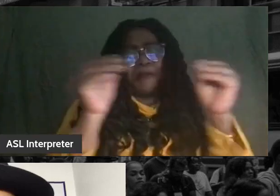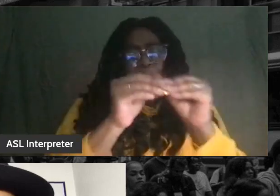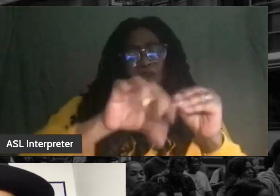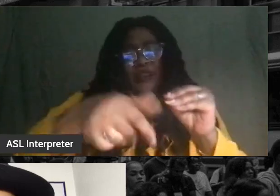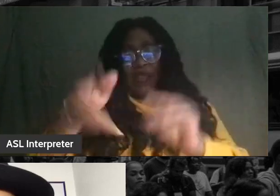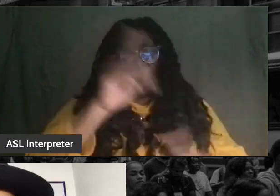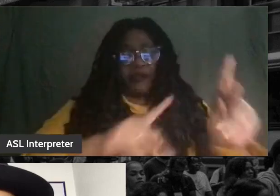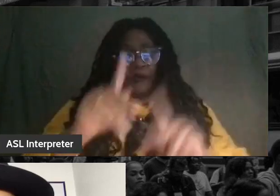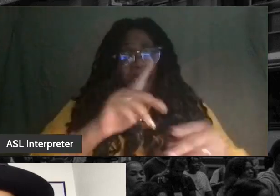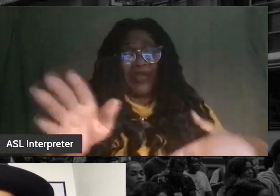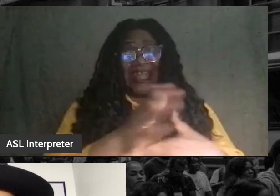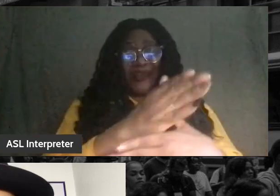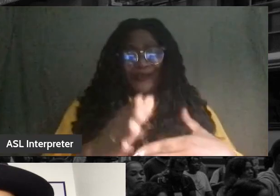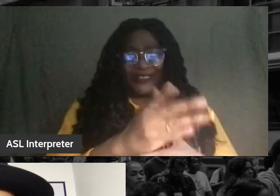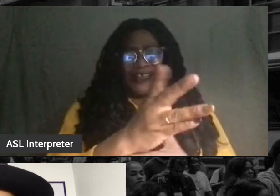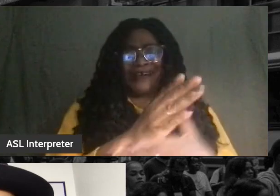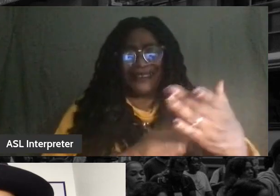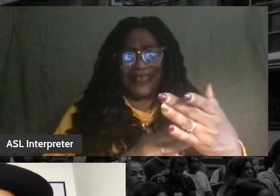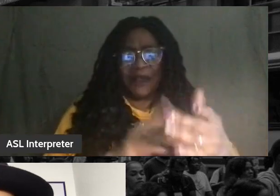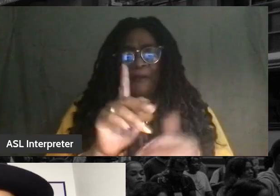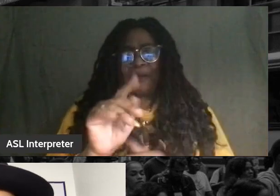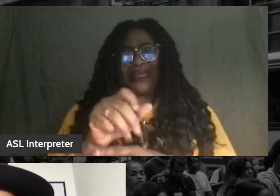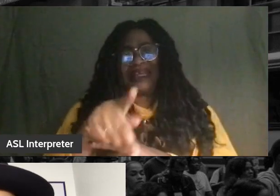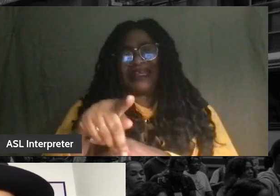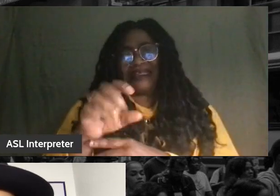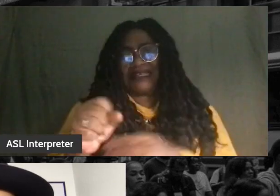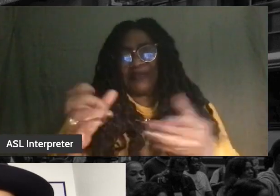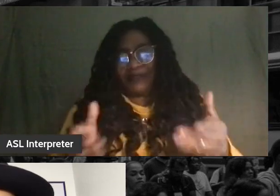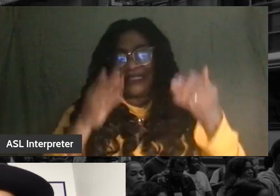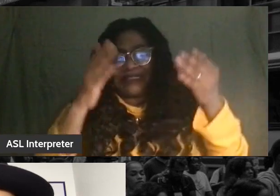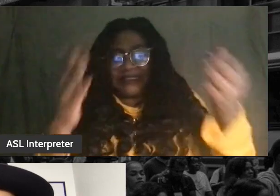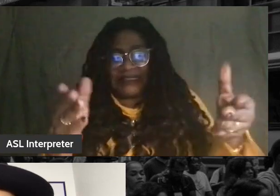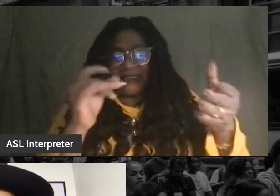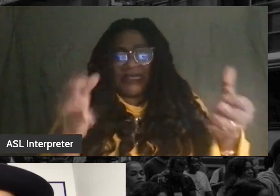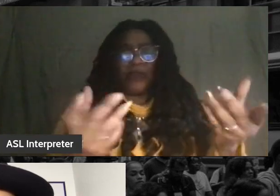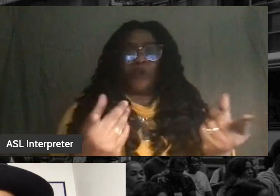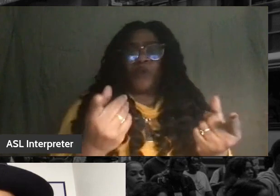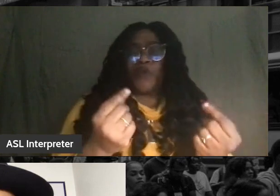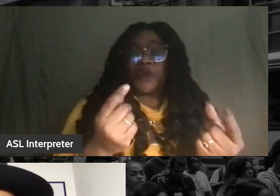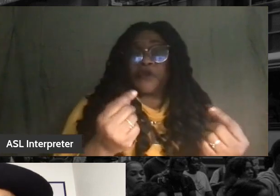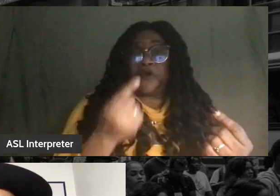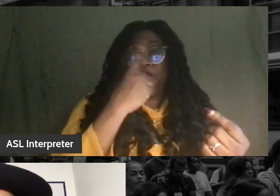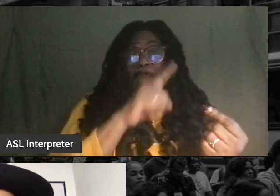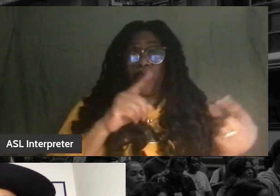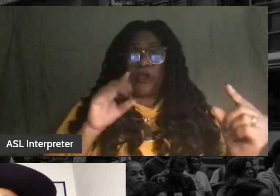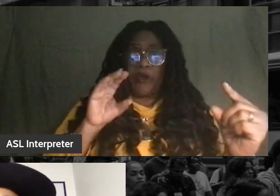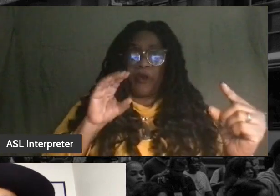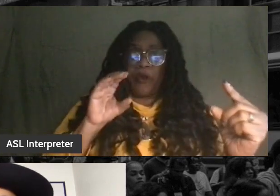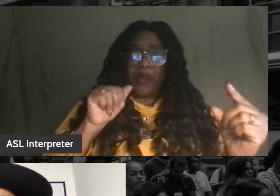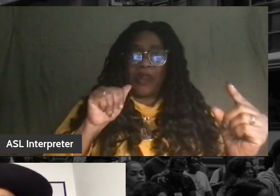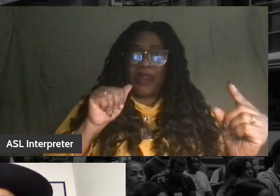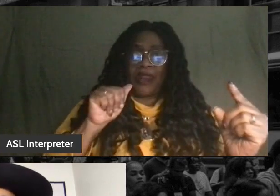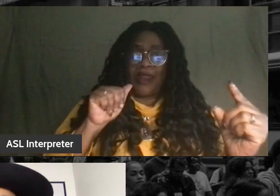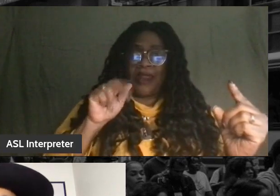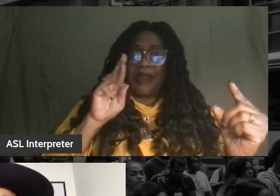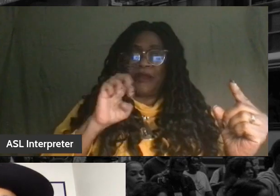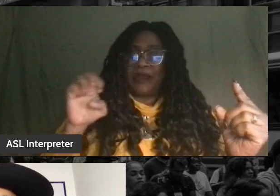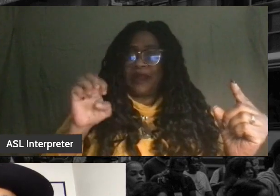some tips or ideas for them about how they can proceed with their career and their films? Sure, I'd love